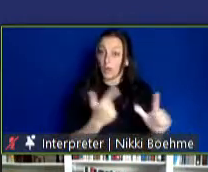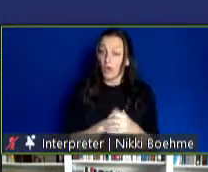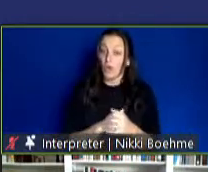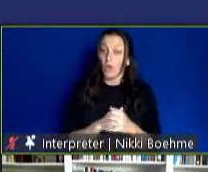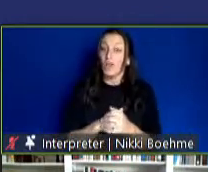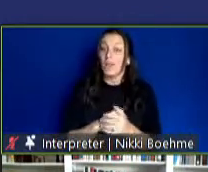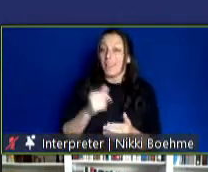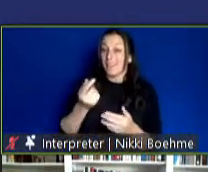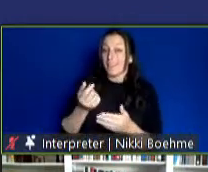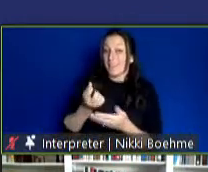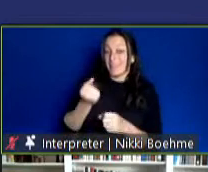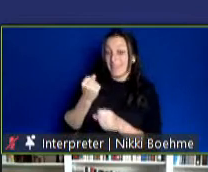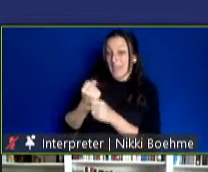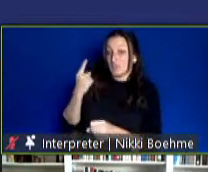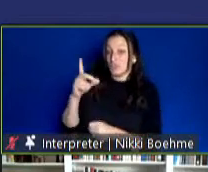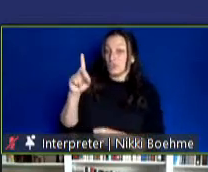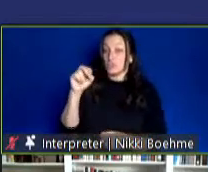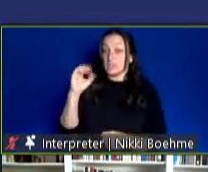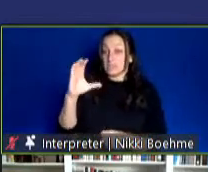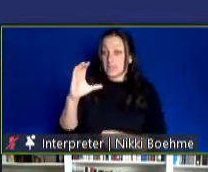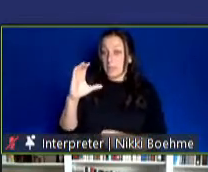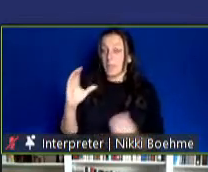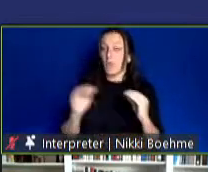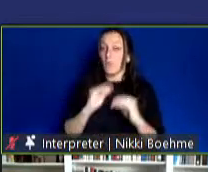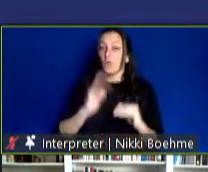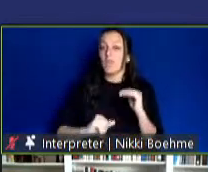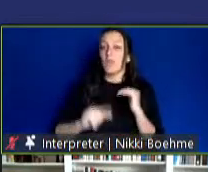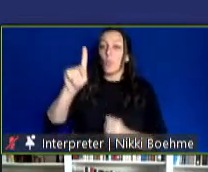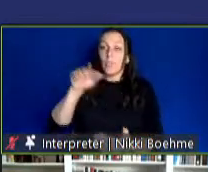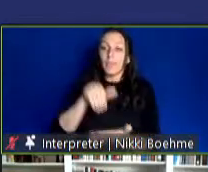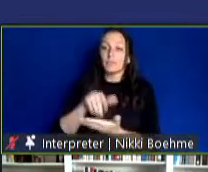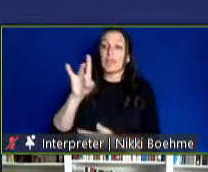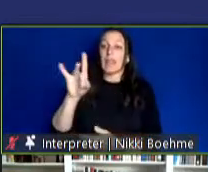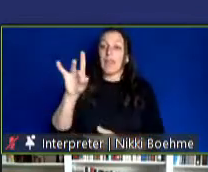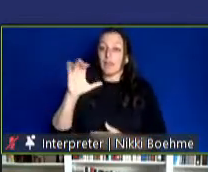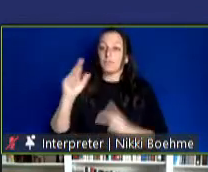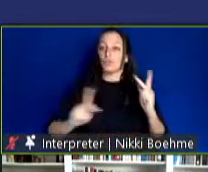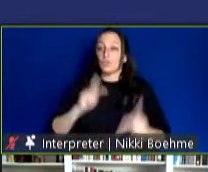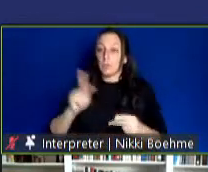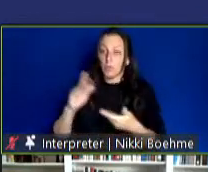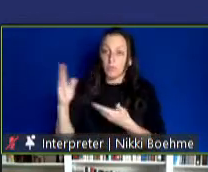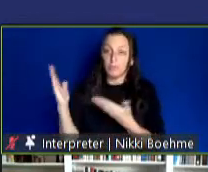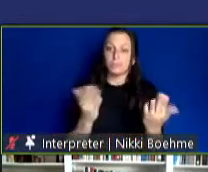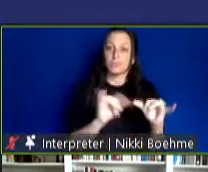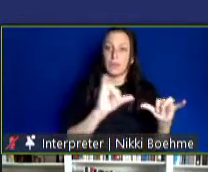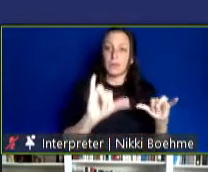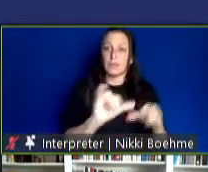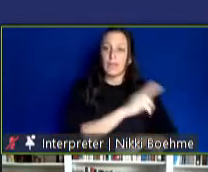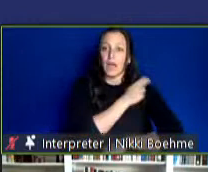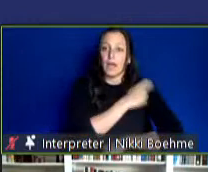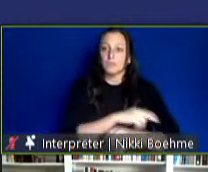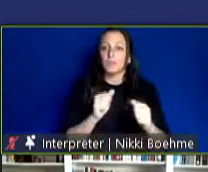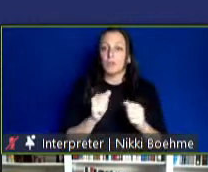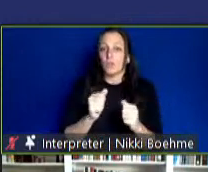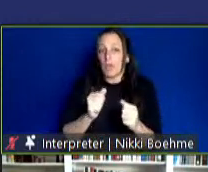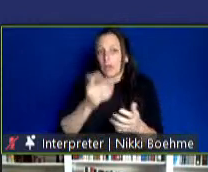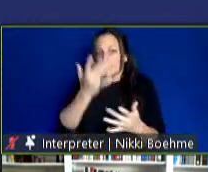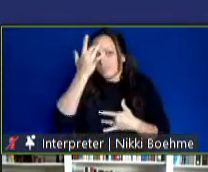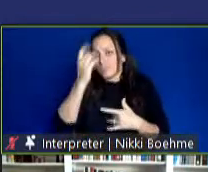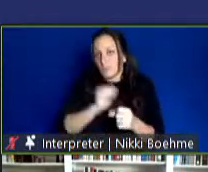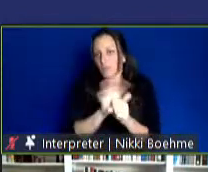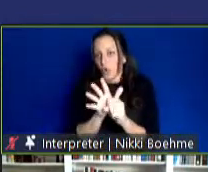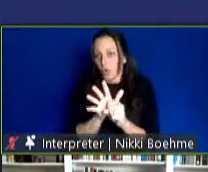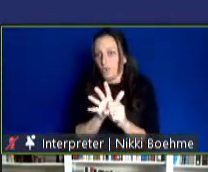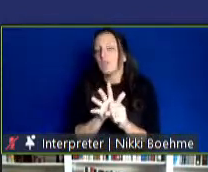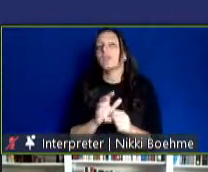last December, we had more than 1,800 people hospitalized with COVID at any given moment. As